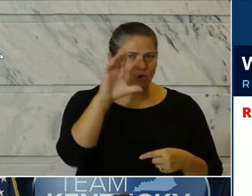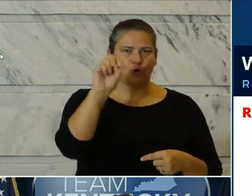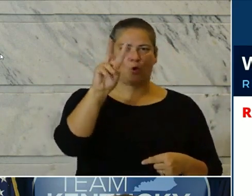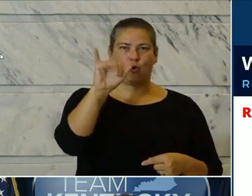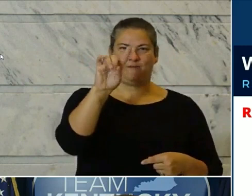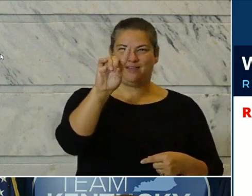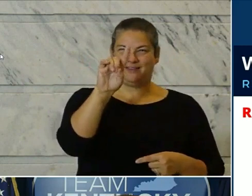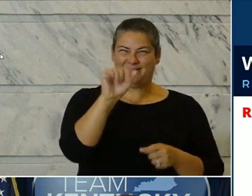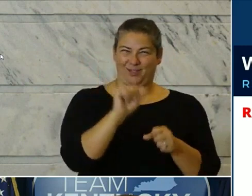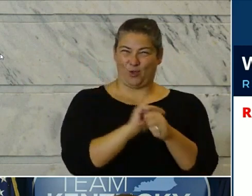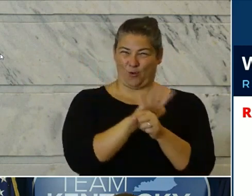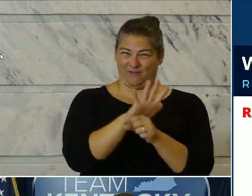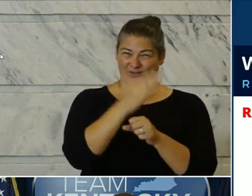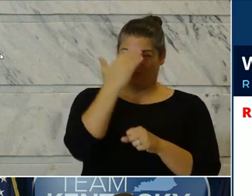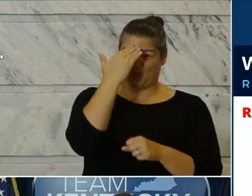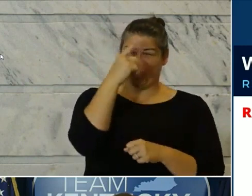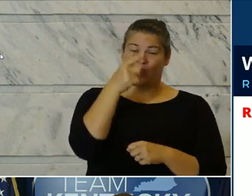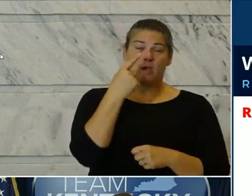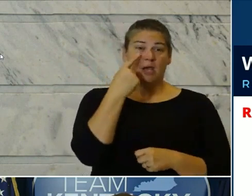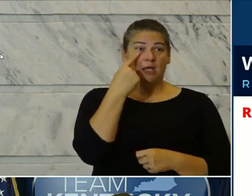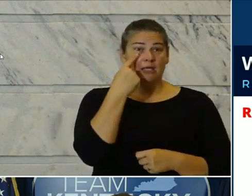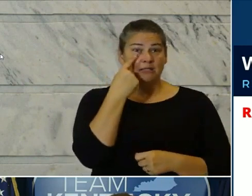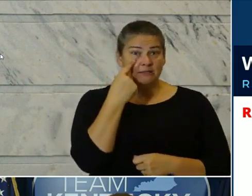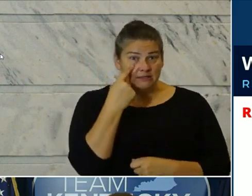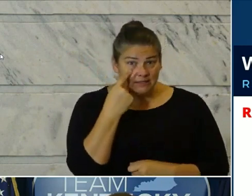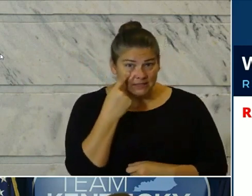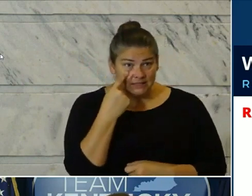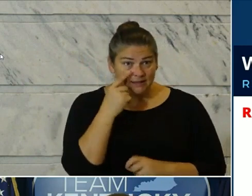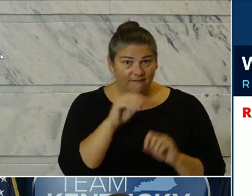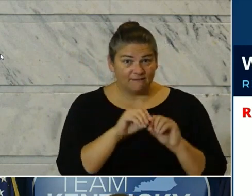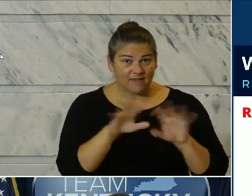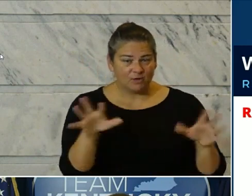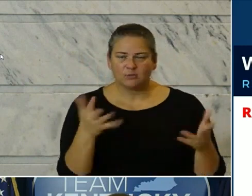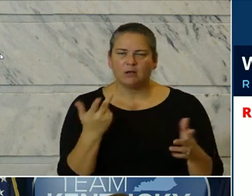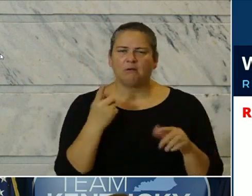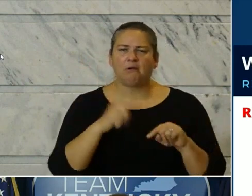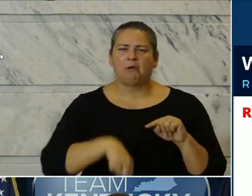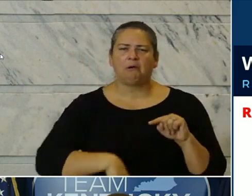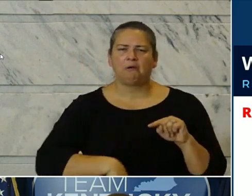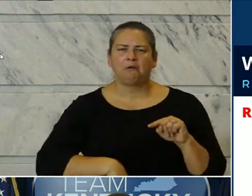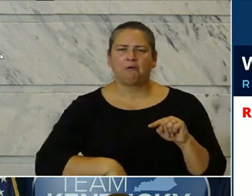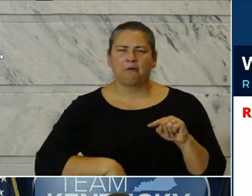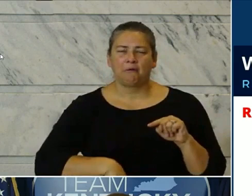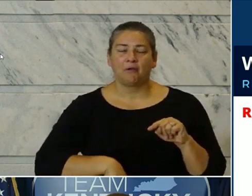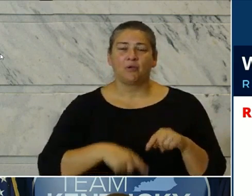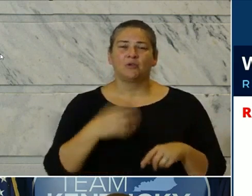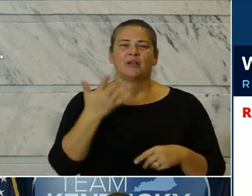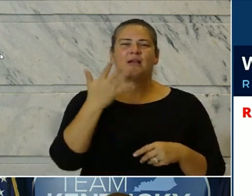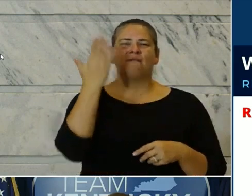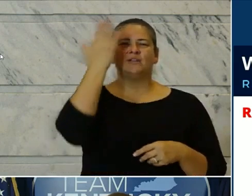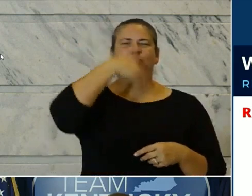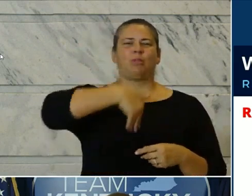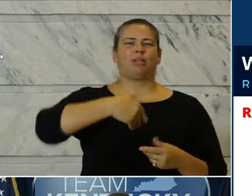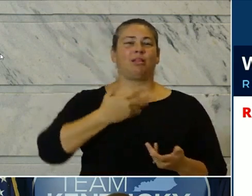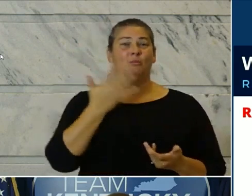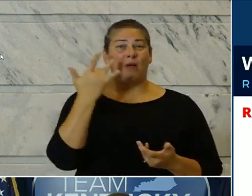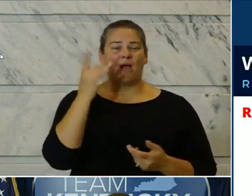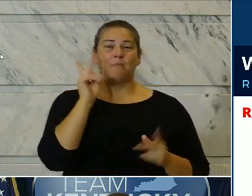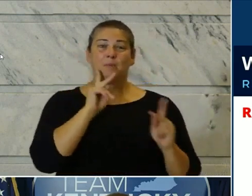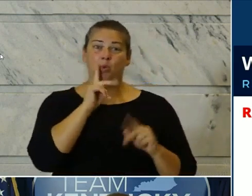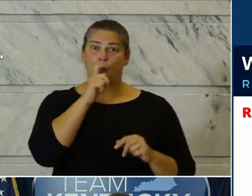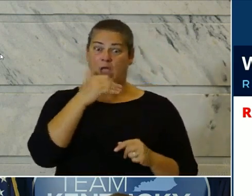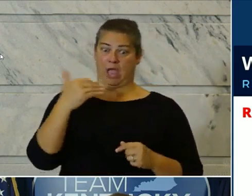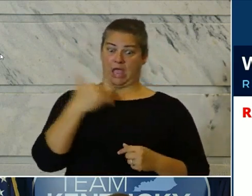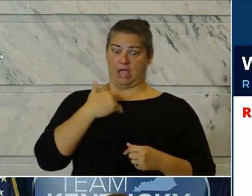these invisible killers that when you have it, you're quarantined at home or you're in the hospital,